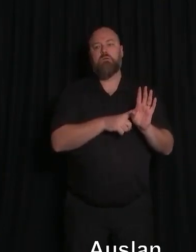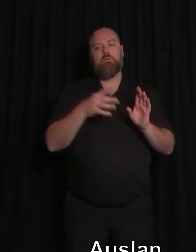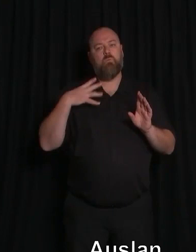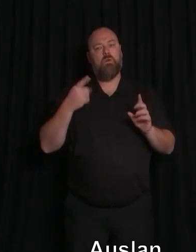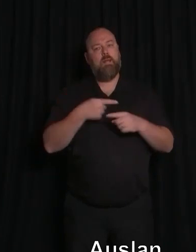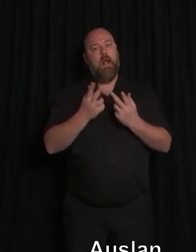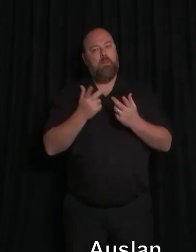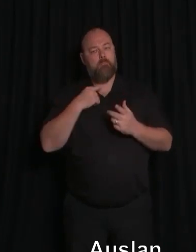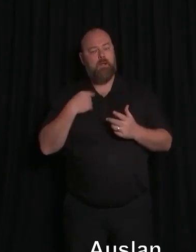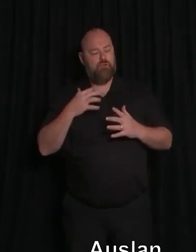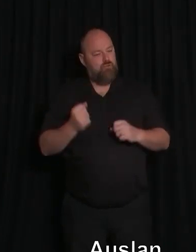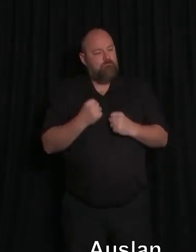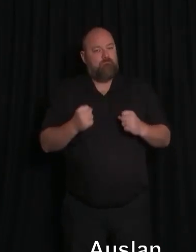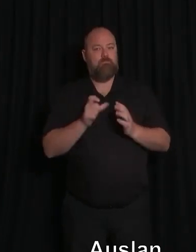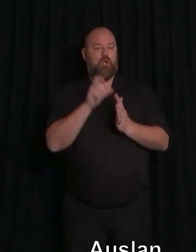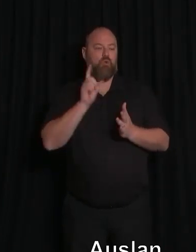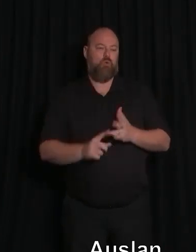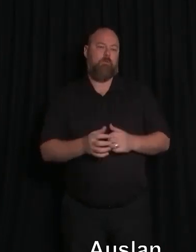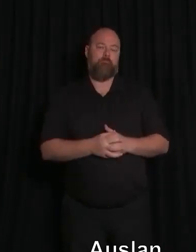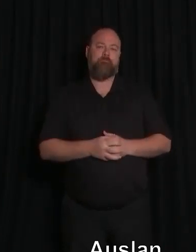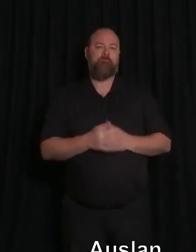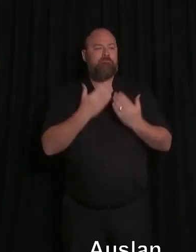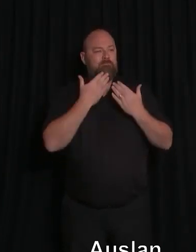path. Thank you. Thank you. Thank you very much, Fabrizio.